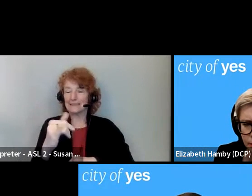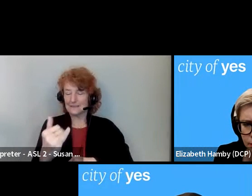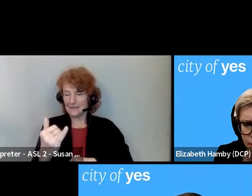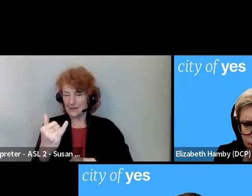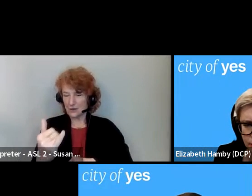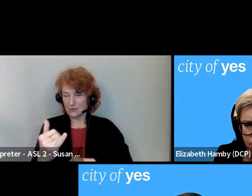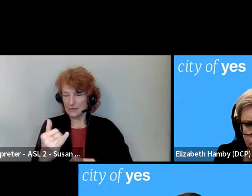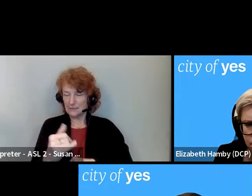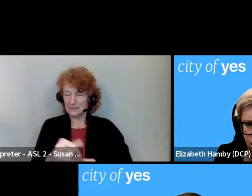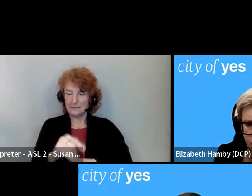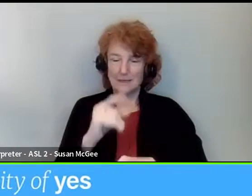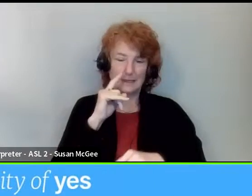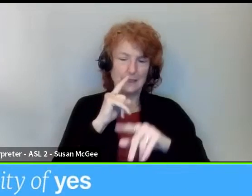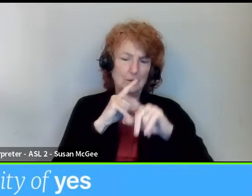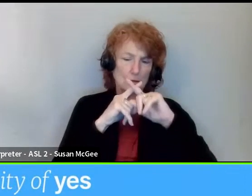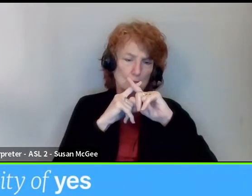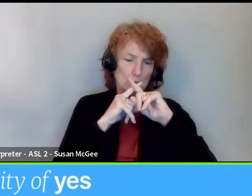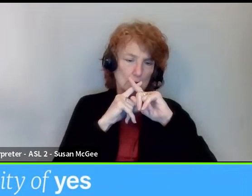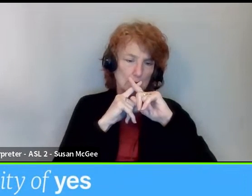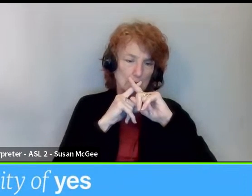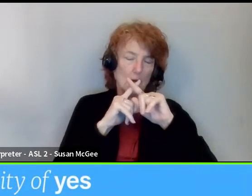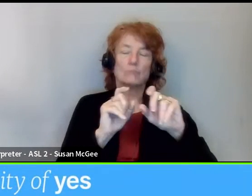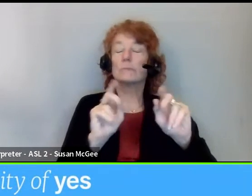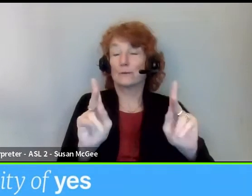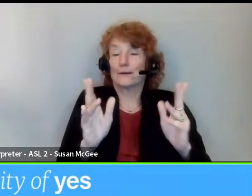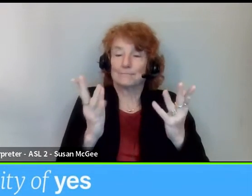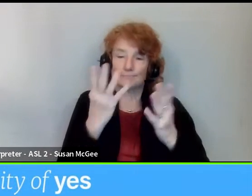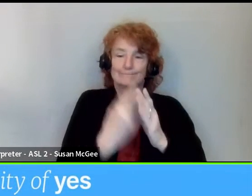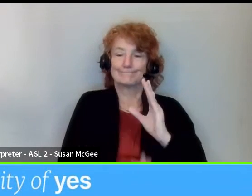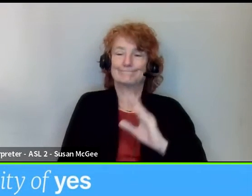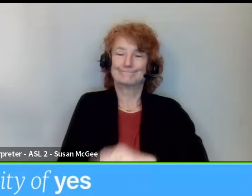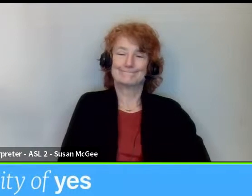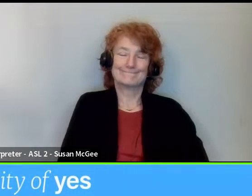Sorry, I think you muted yourself, Laura. Oh, she's gone.